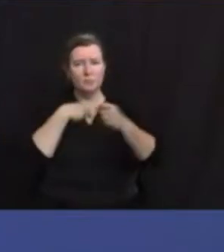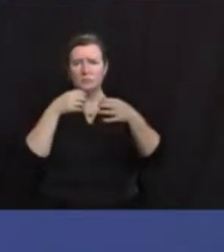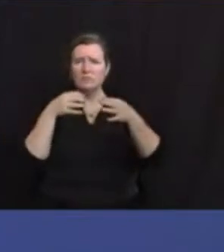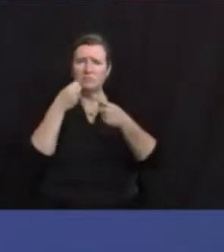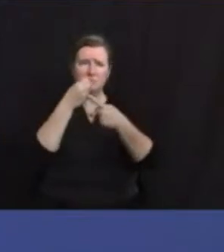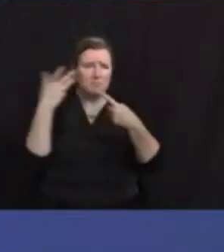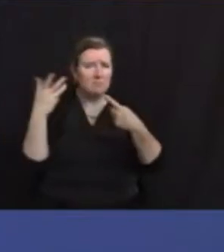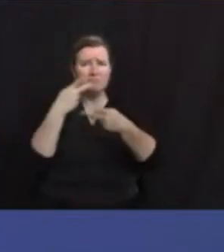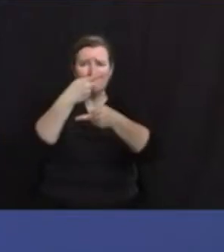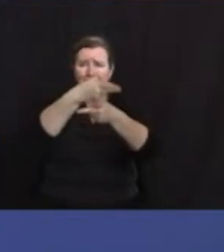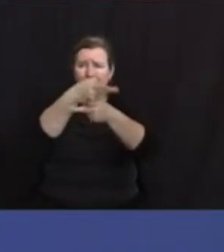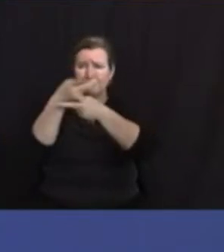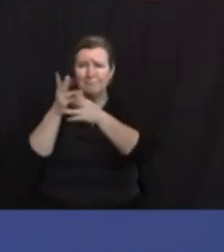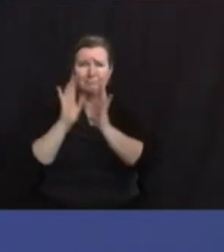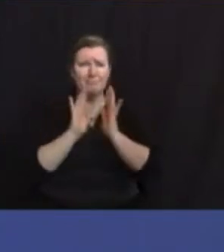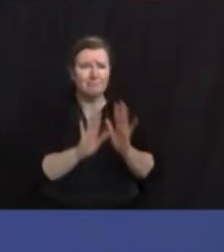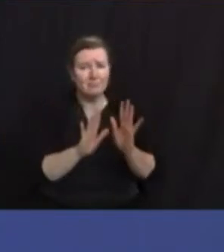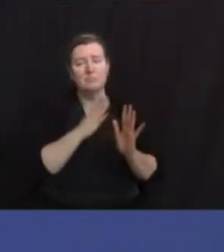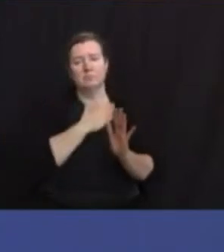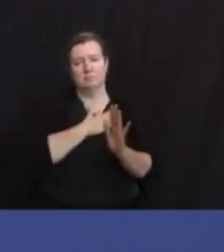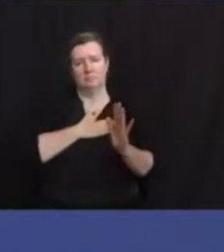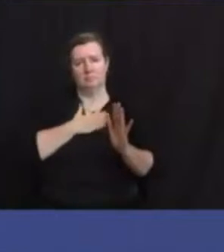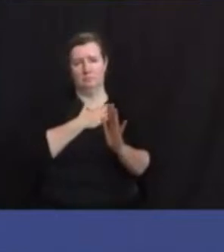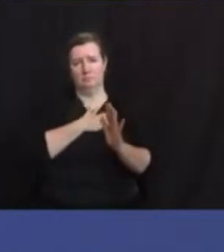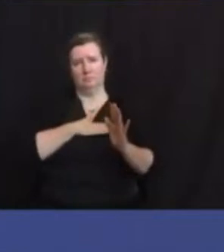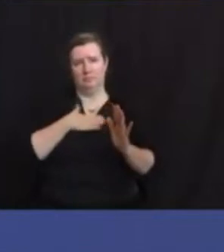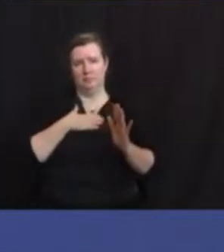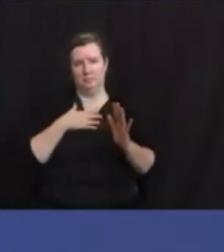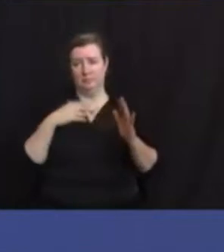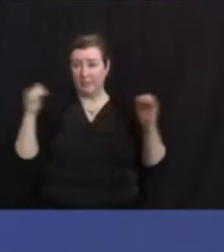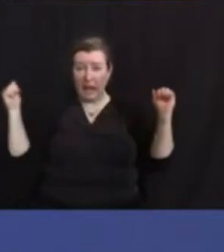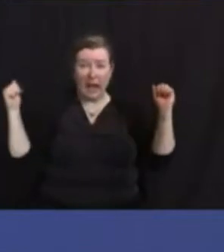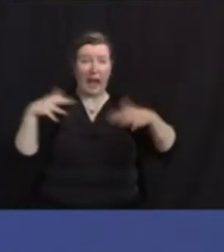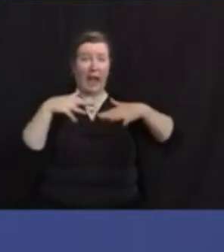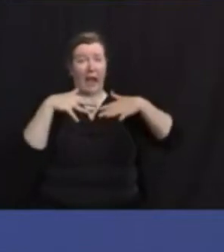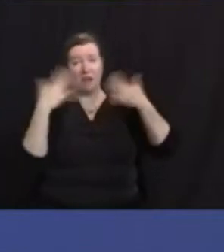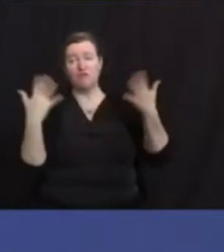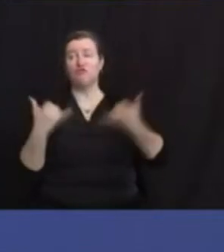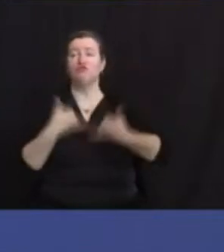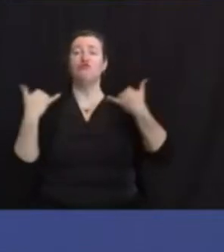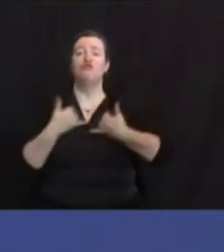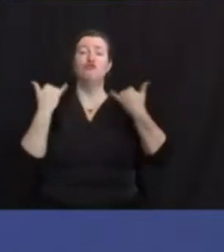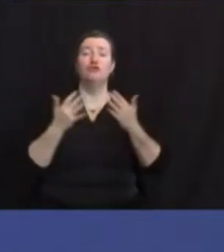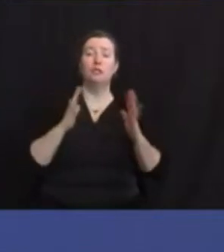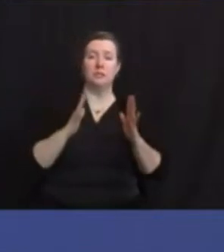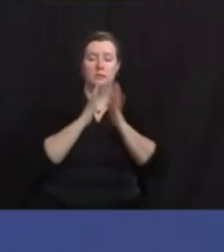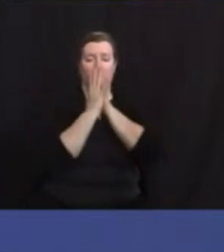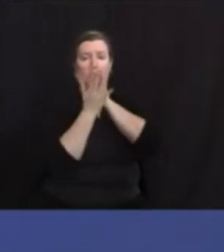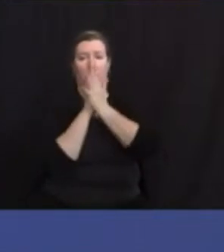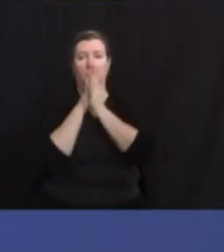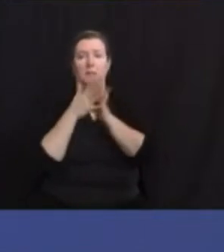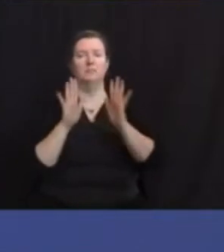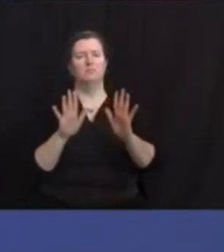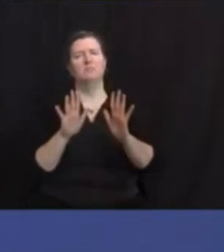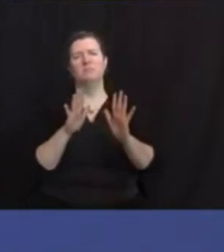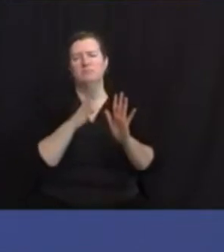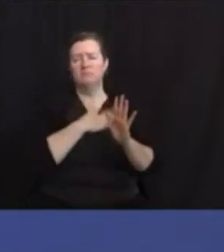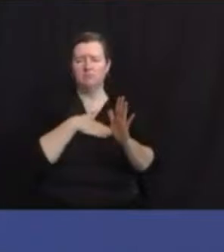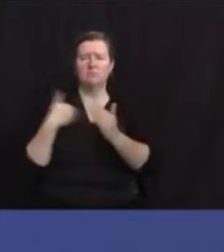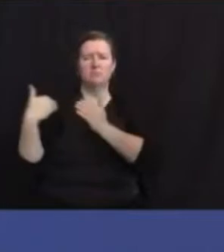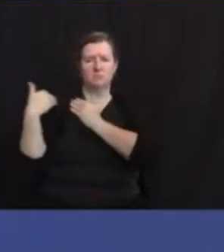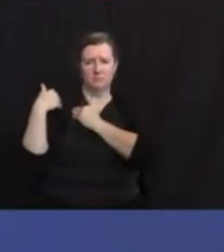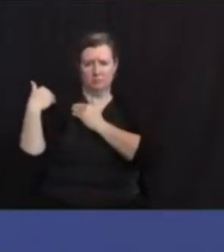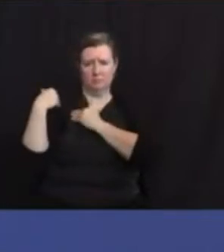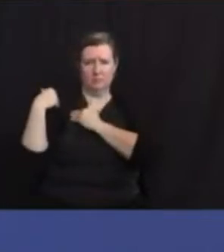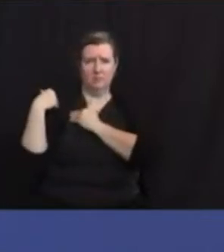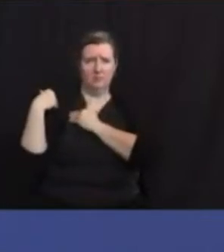Please, please, please, this is not the year to let it rip, and ask everybody to be really responsible, particularly if